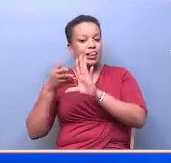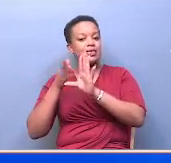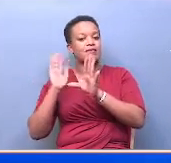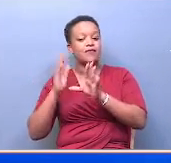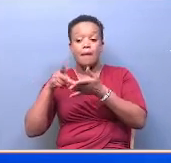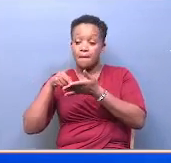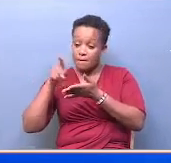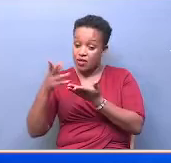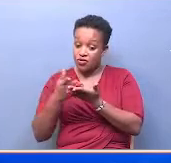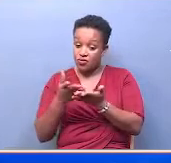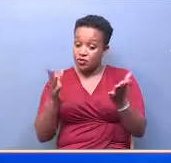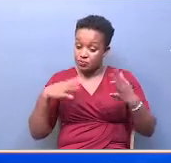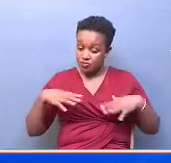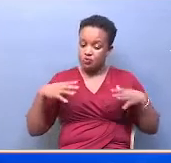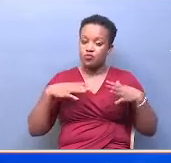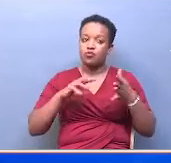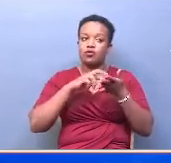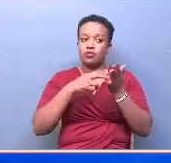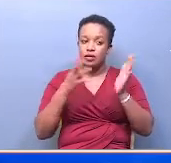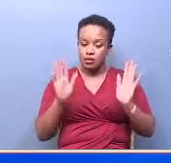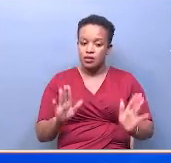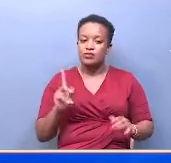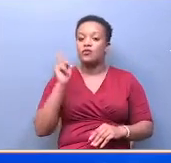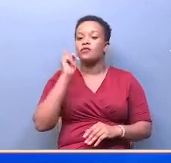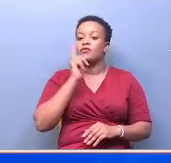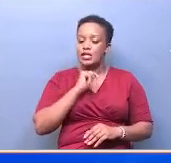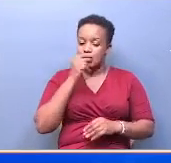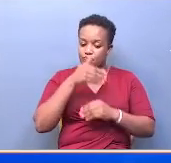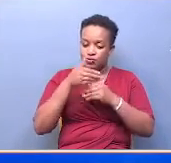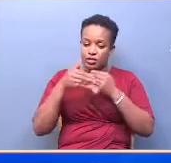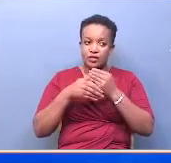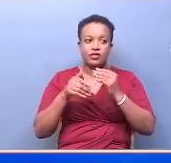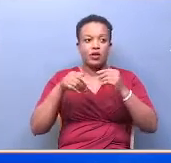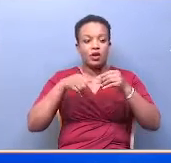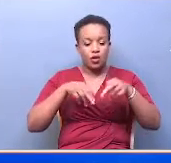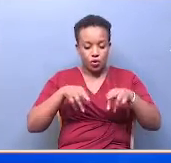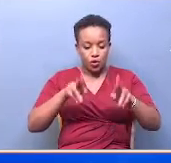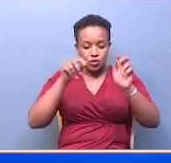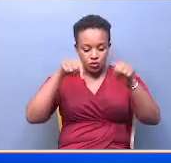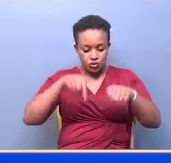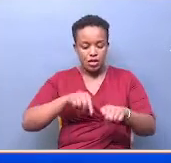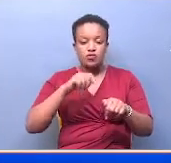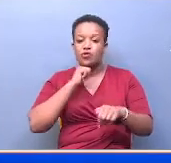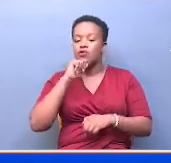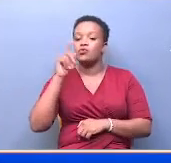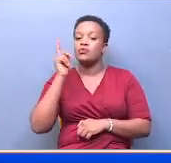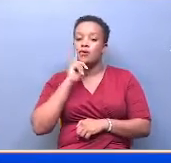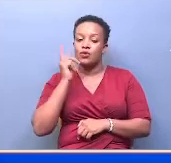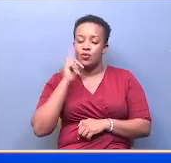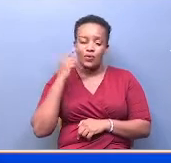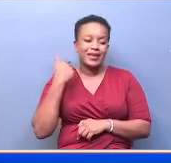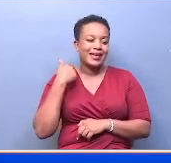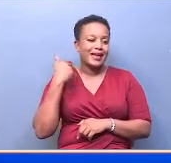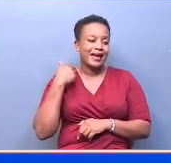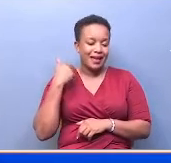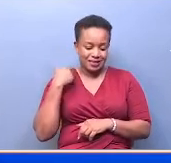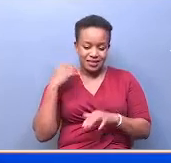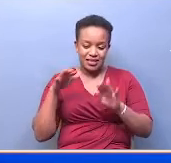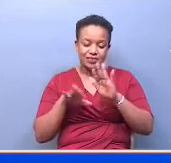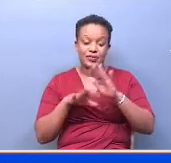they finish our roads today, not tomorrow. He has been the de facto deputy president of